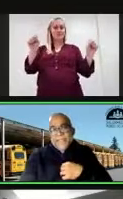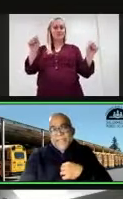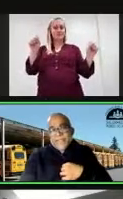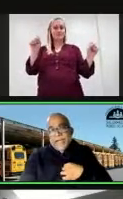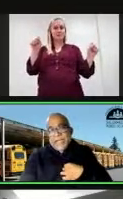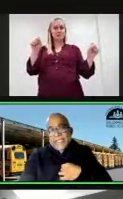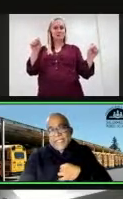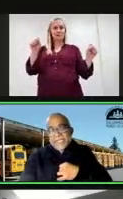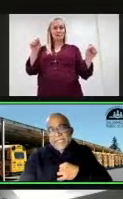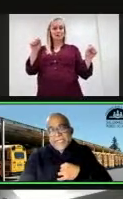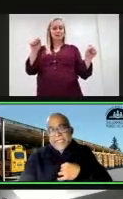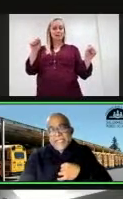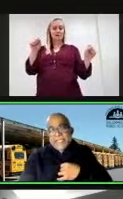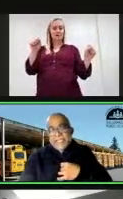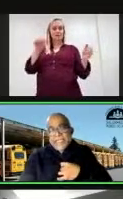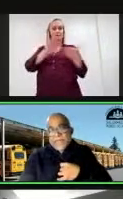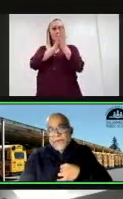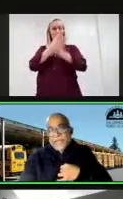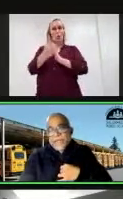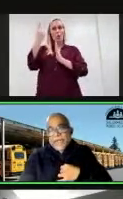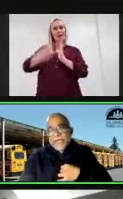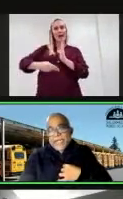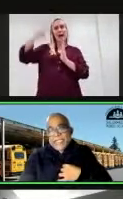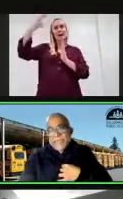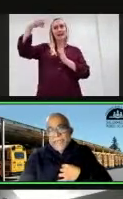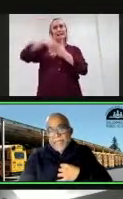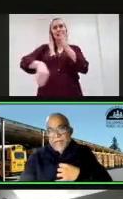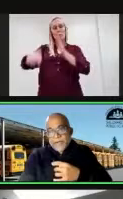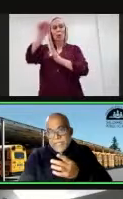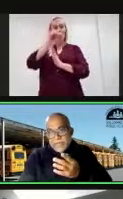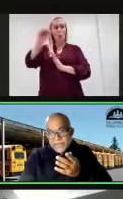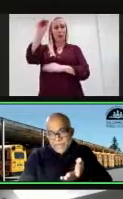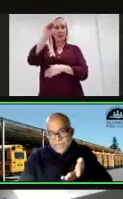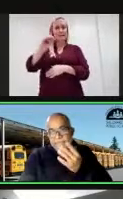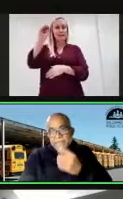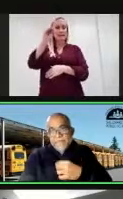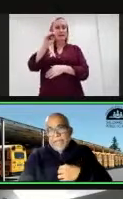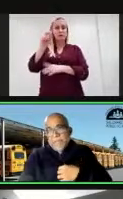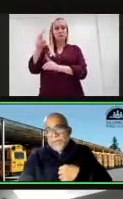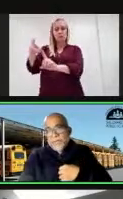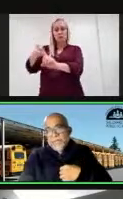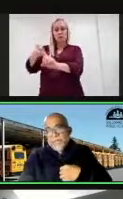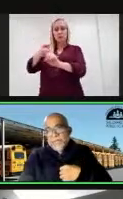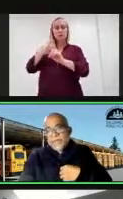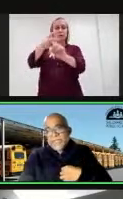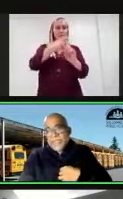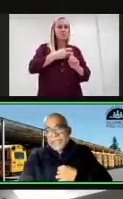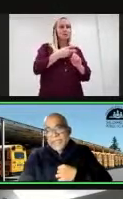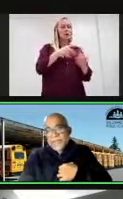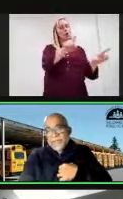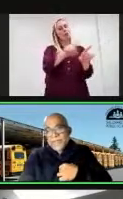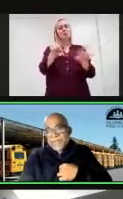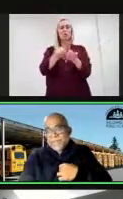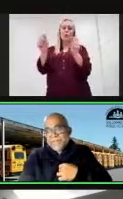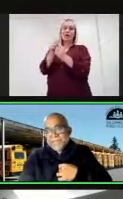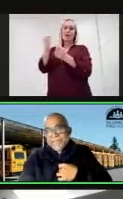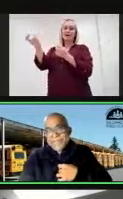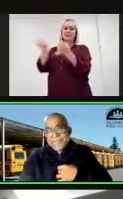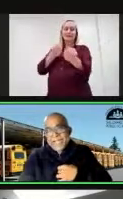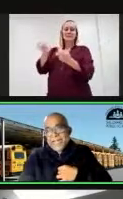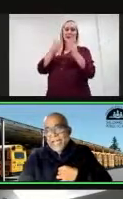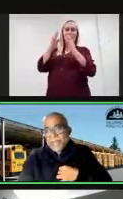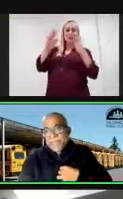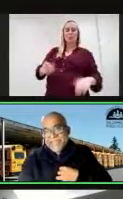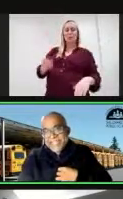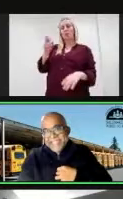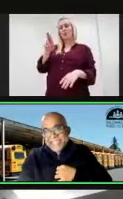being one of the highest in the state of Oregon to attract somebody along with a wine bottle or ski resort or